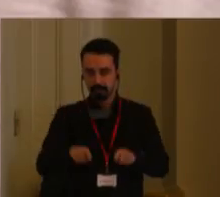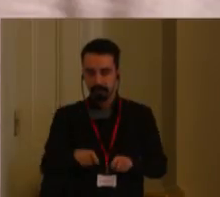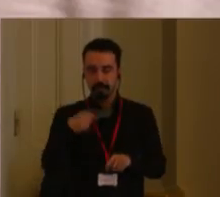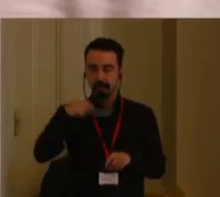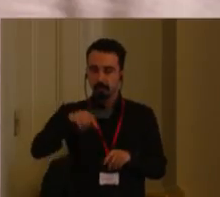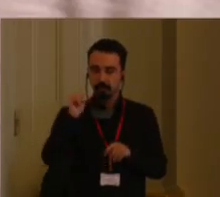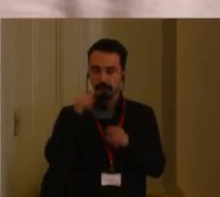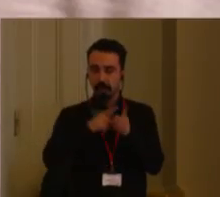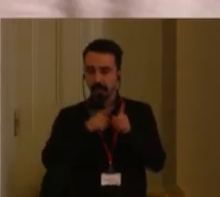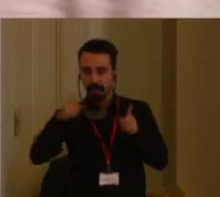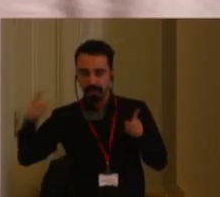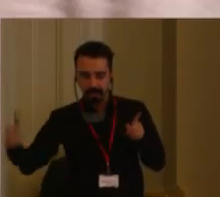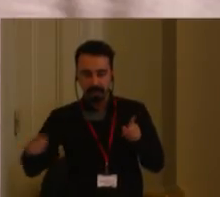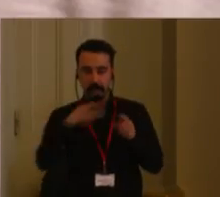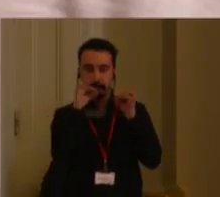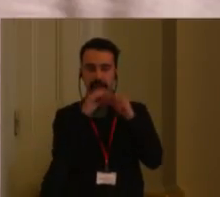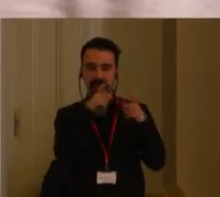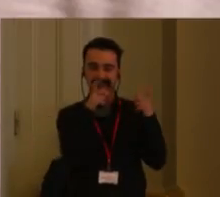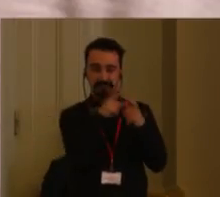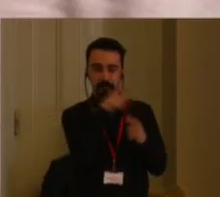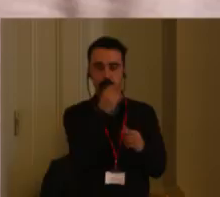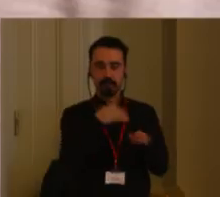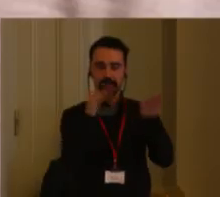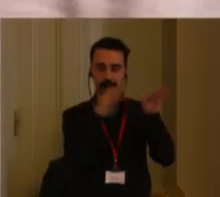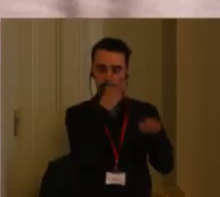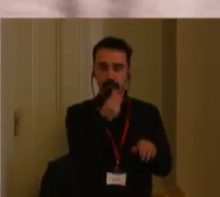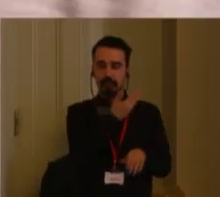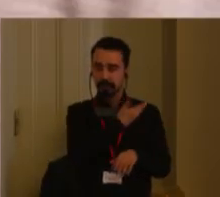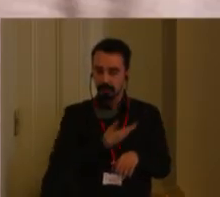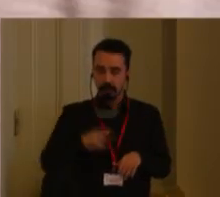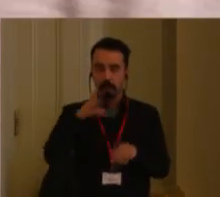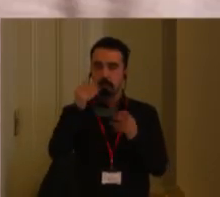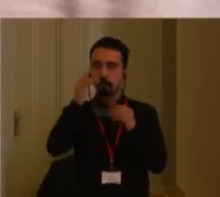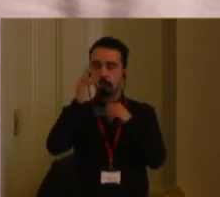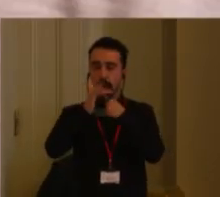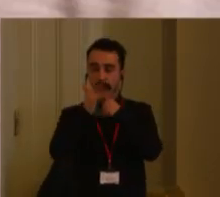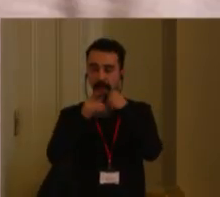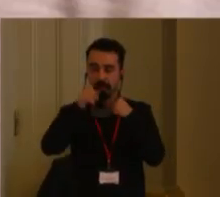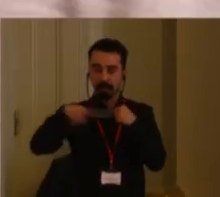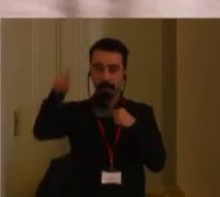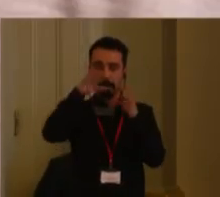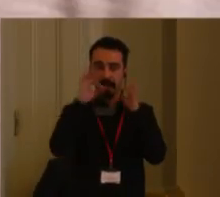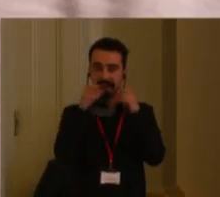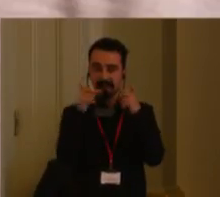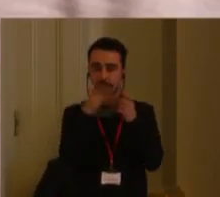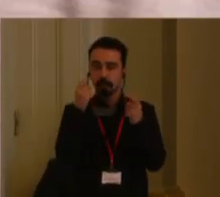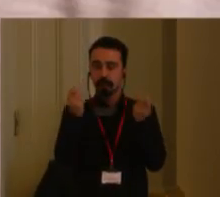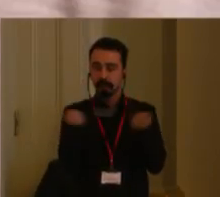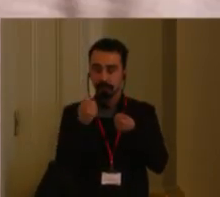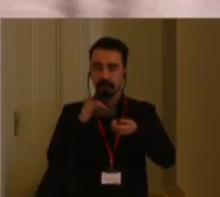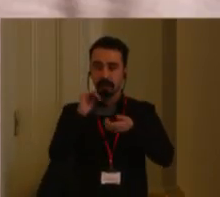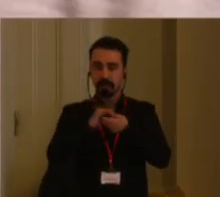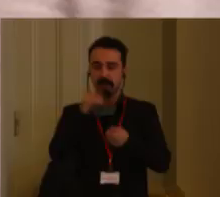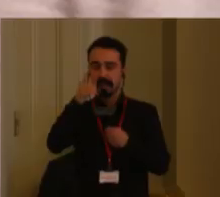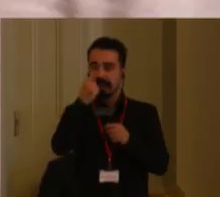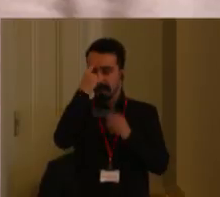of the British Council. I've worked with them in many countries around the world. I'm thinking in particular of India and indeed my last posting, which